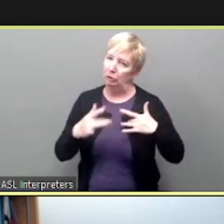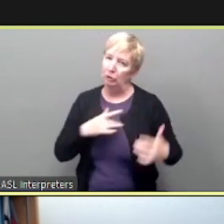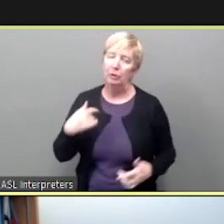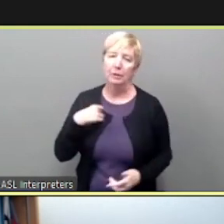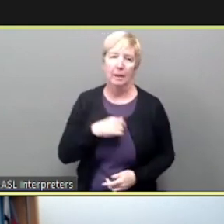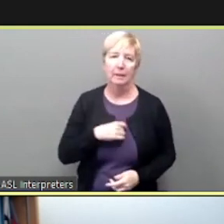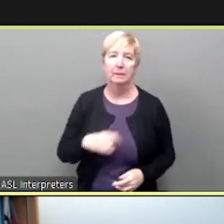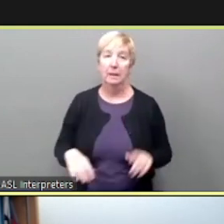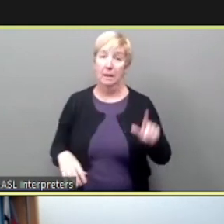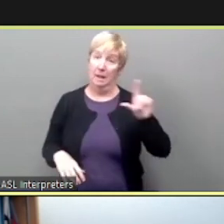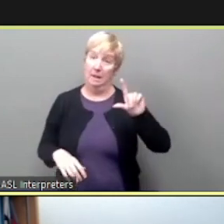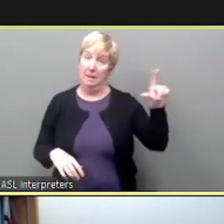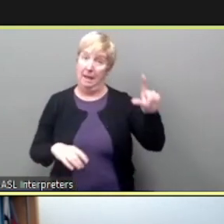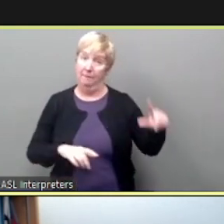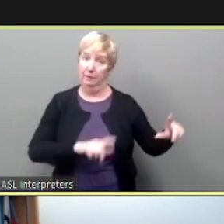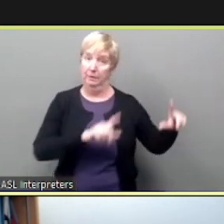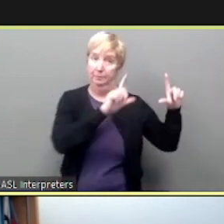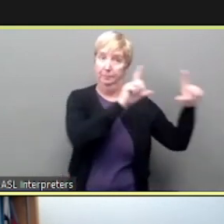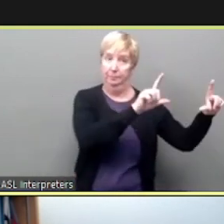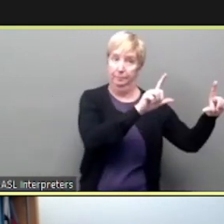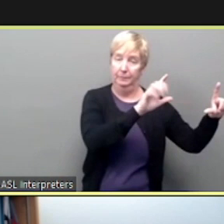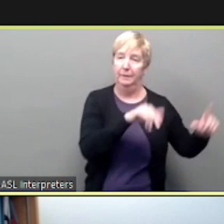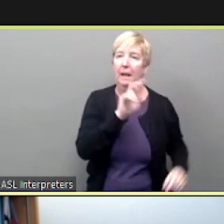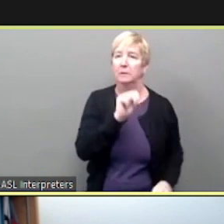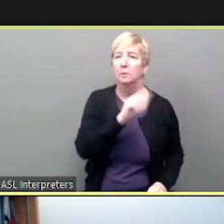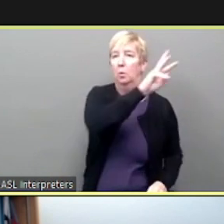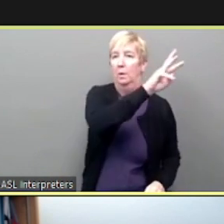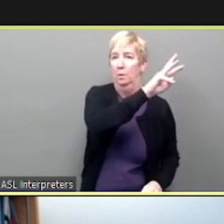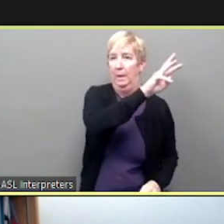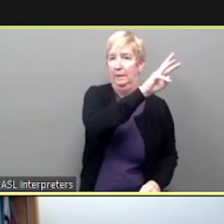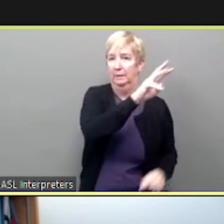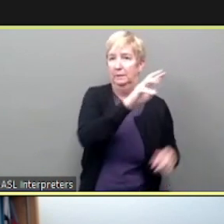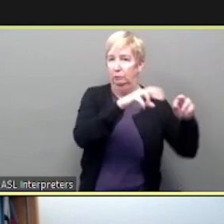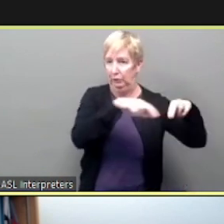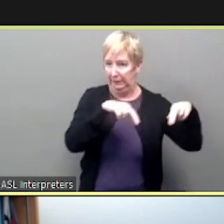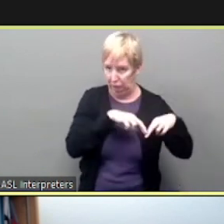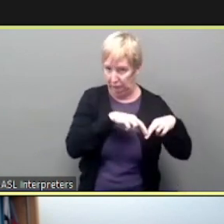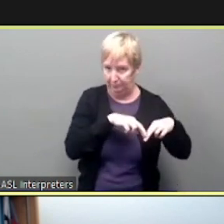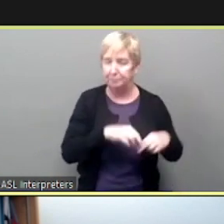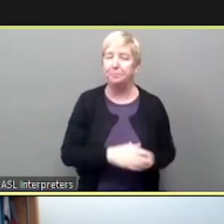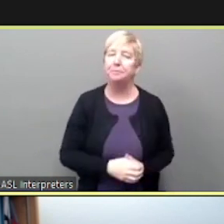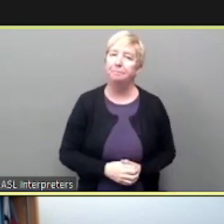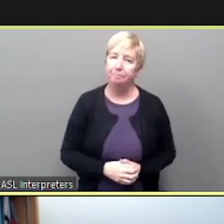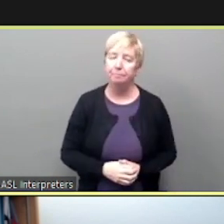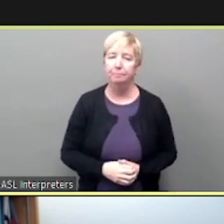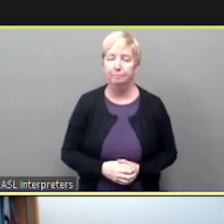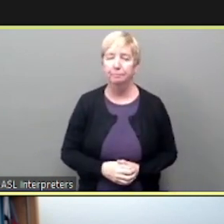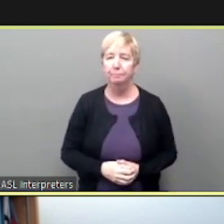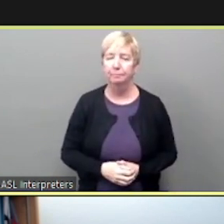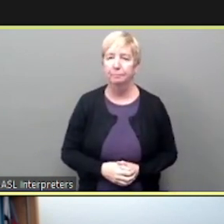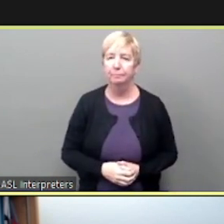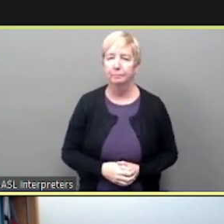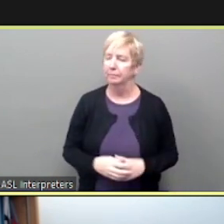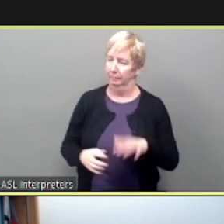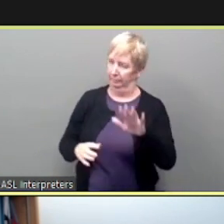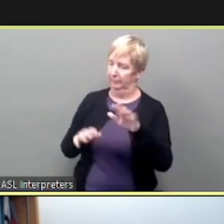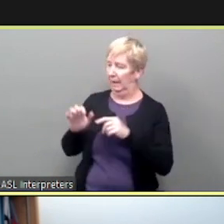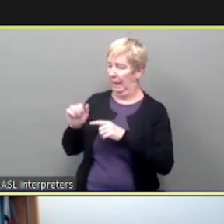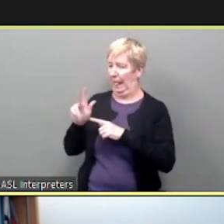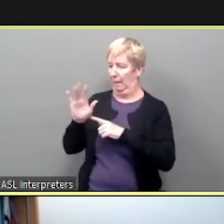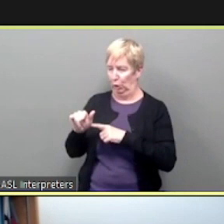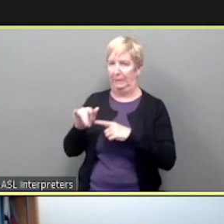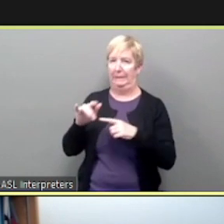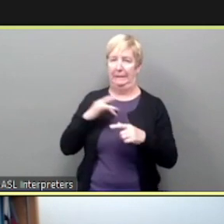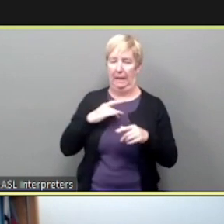the left-hand part of the slide, you'll see the Northwest region. And unlike the metro, which is sitting at